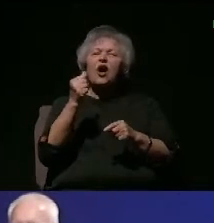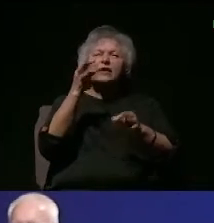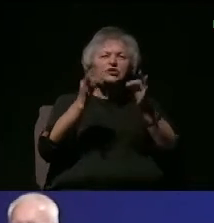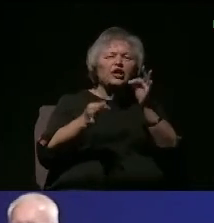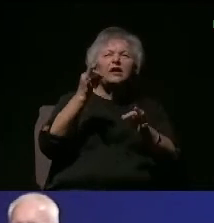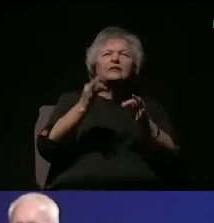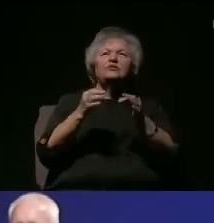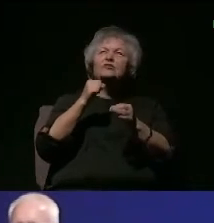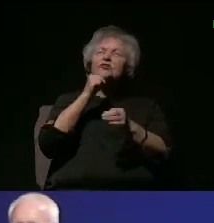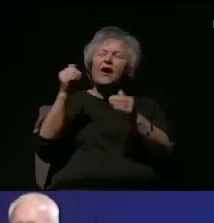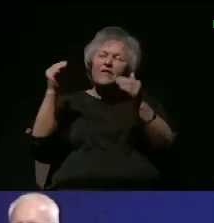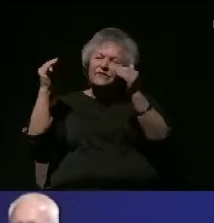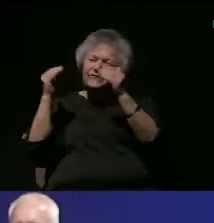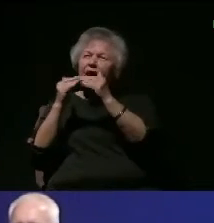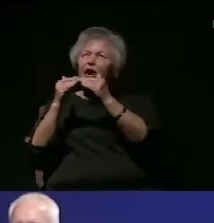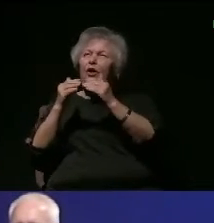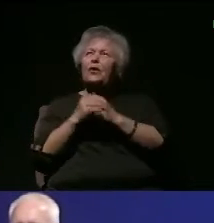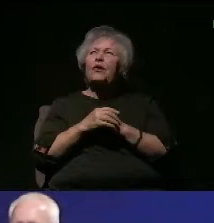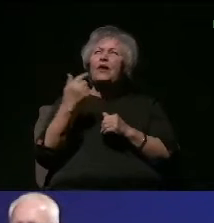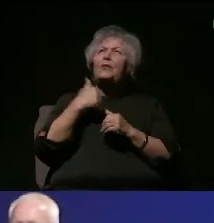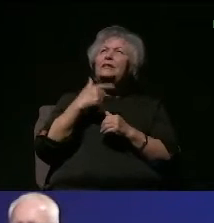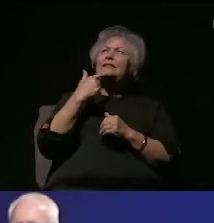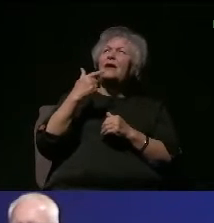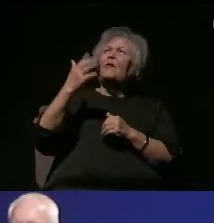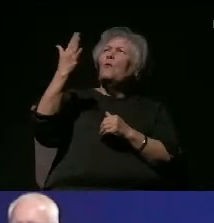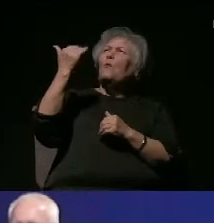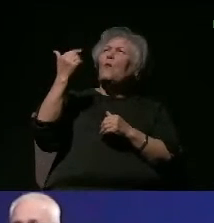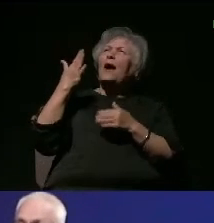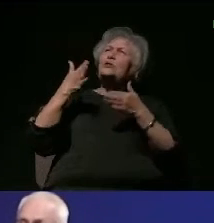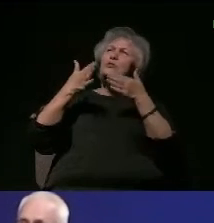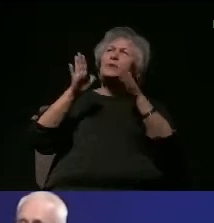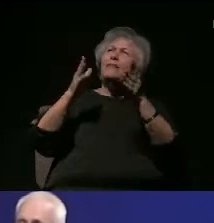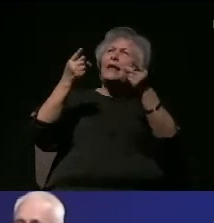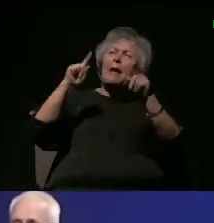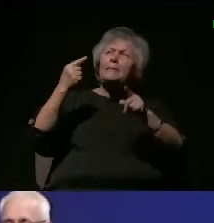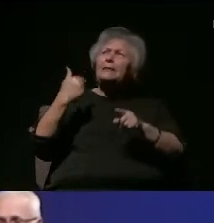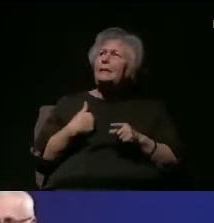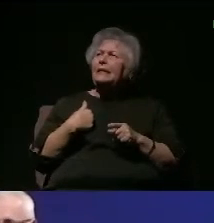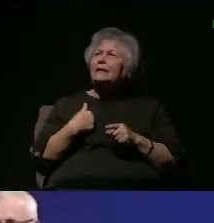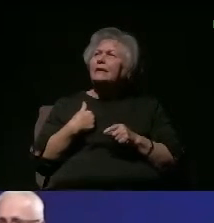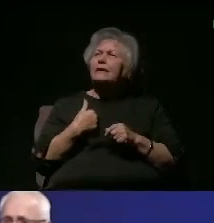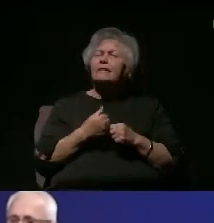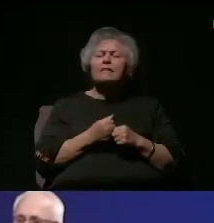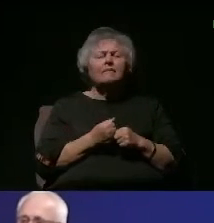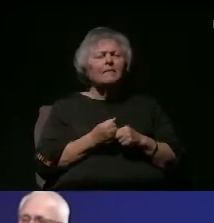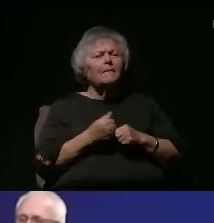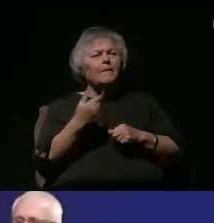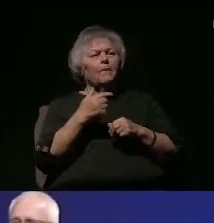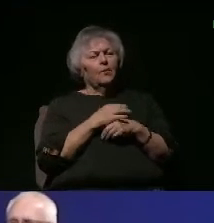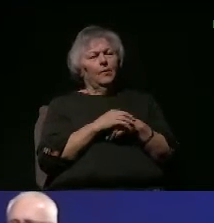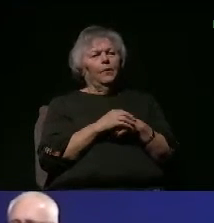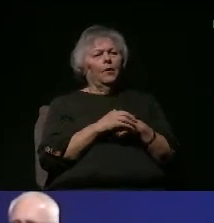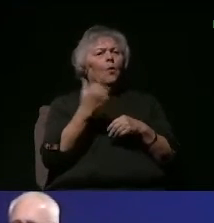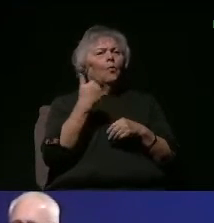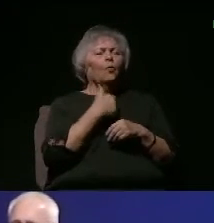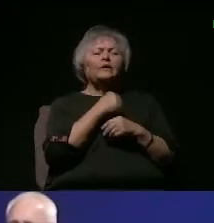directly, we blame Him indirectly by saying, why did you let that happen? But the reason that we would ever feel that way is because